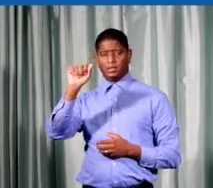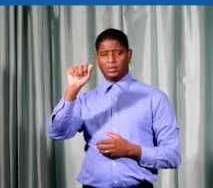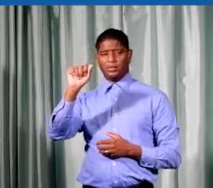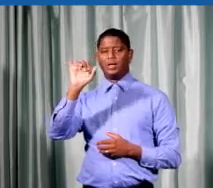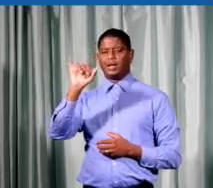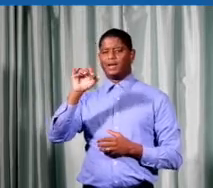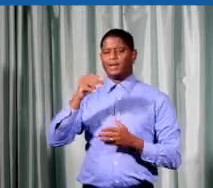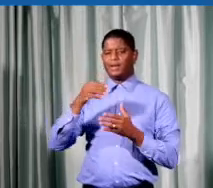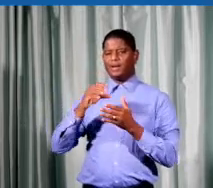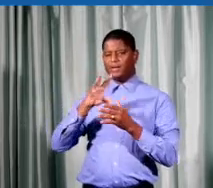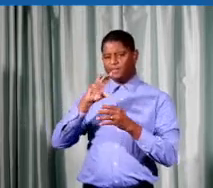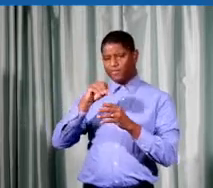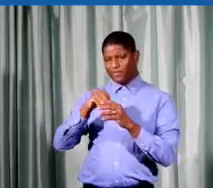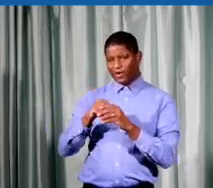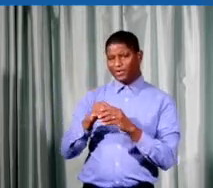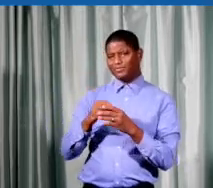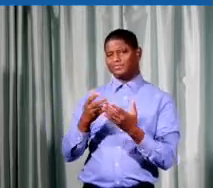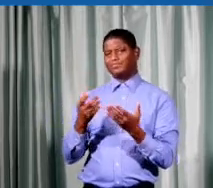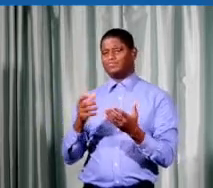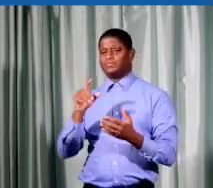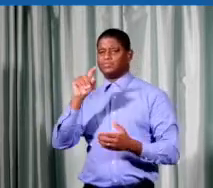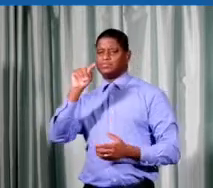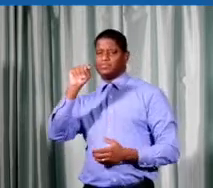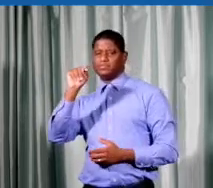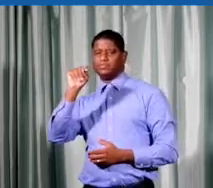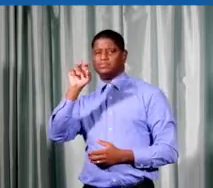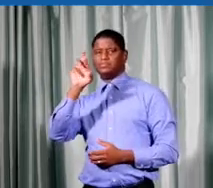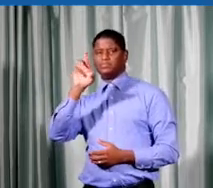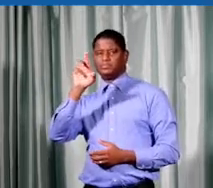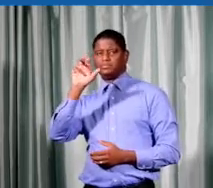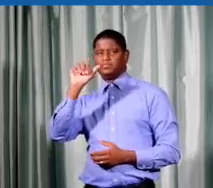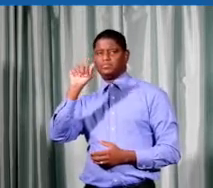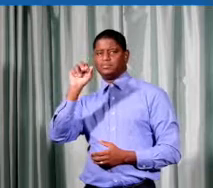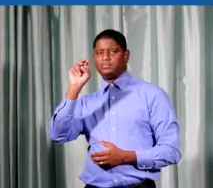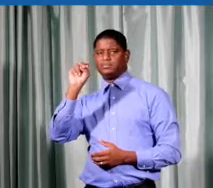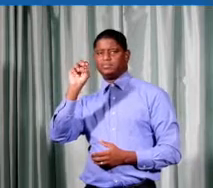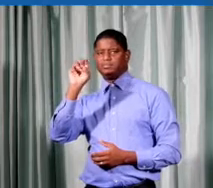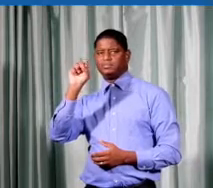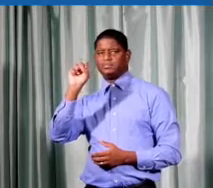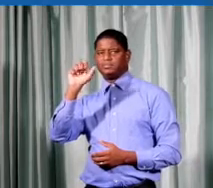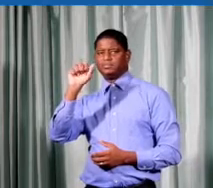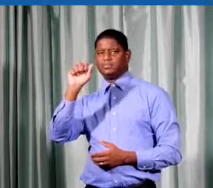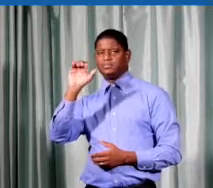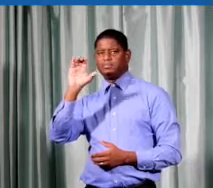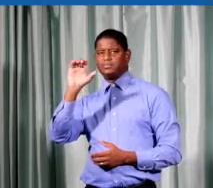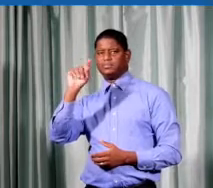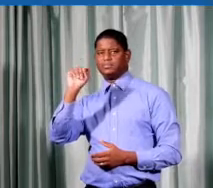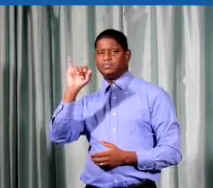It must be measurable, and it must have evidence. So,